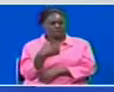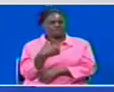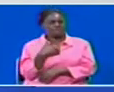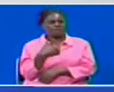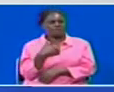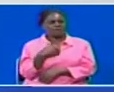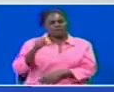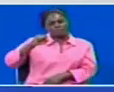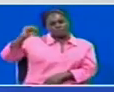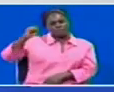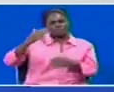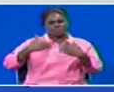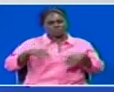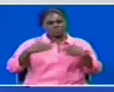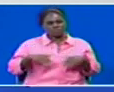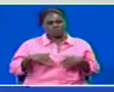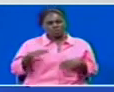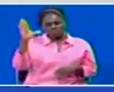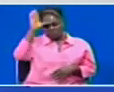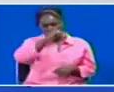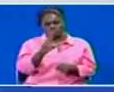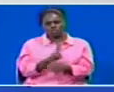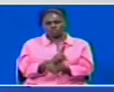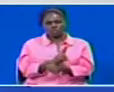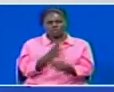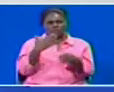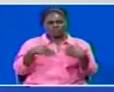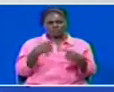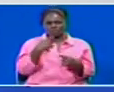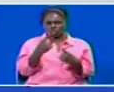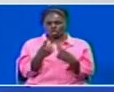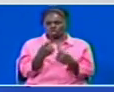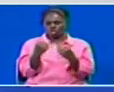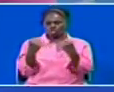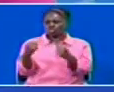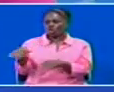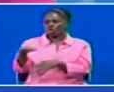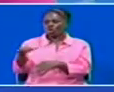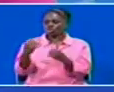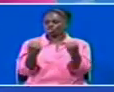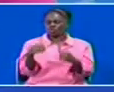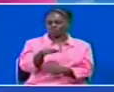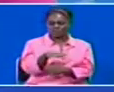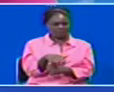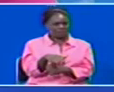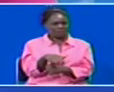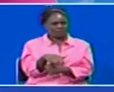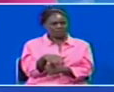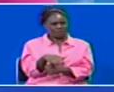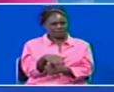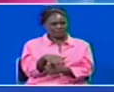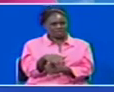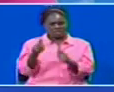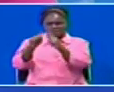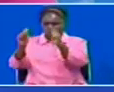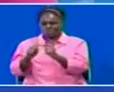Now, politicians are exploiting that. So when people start talking about my strongholds, stronghold is a synonym for